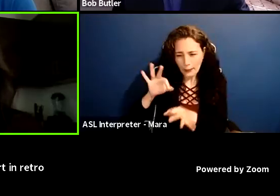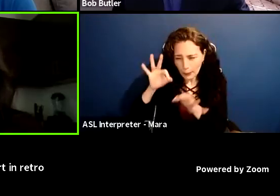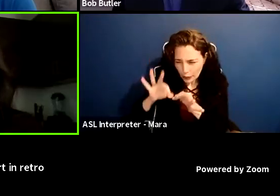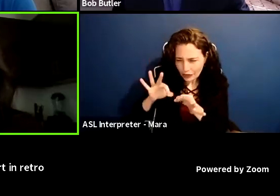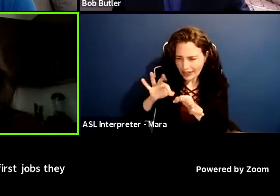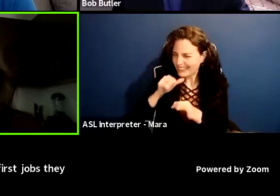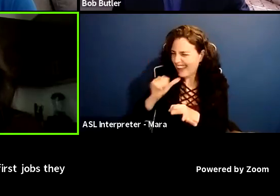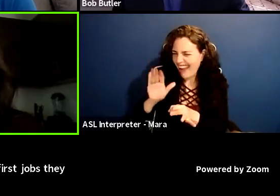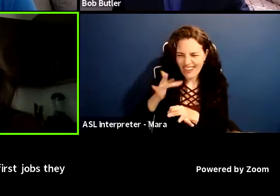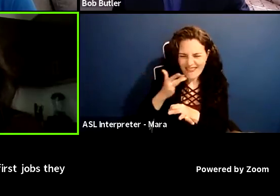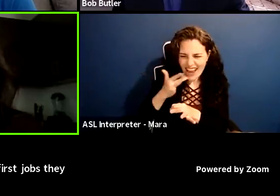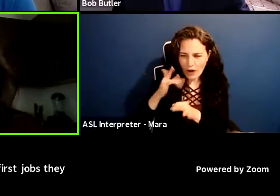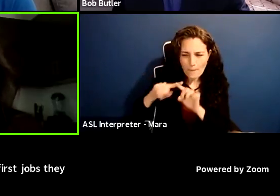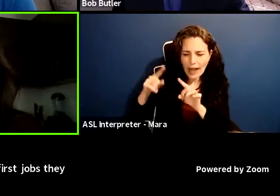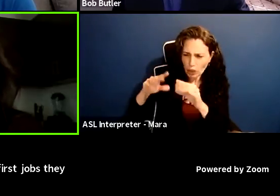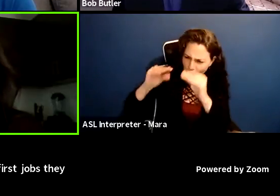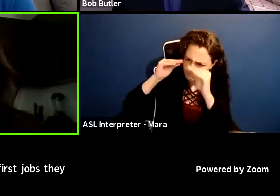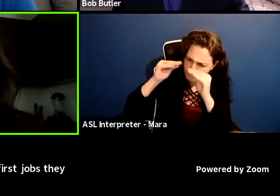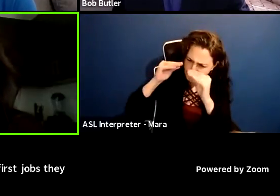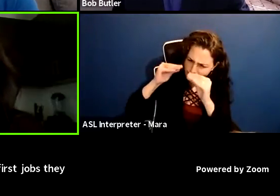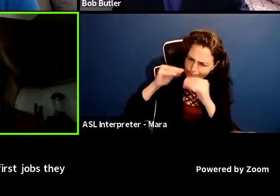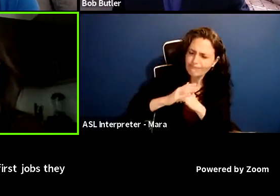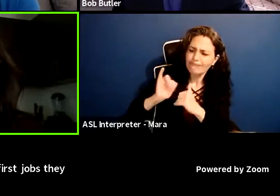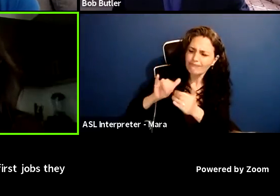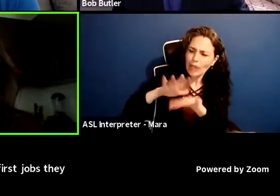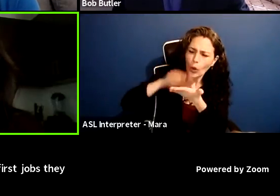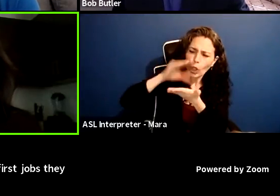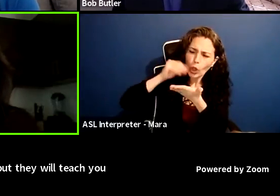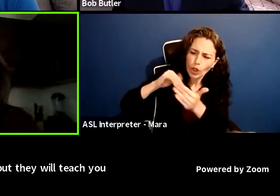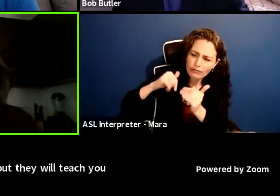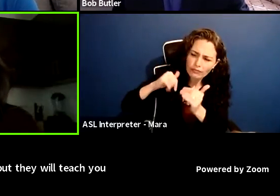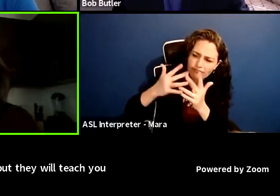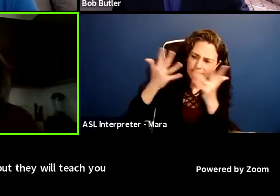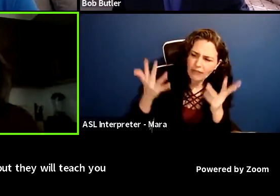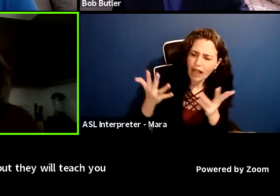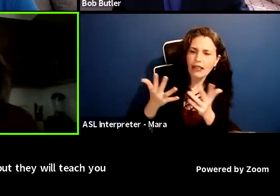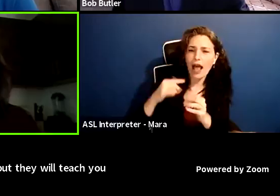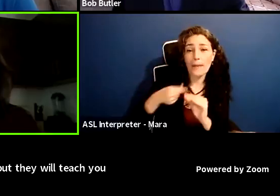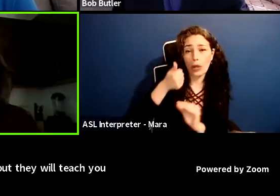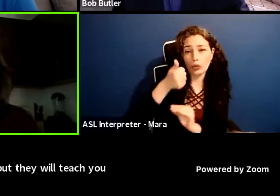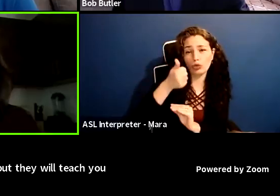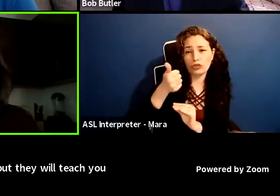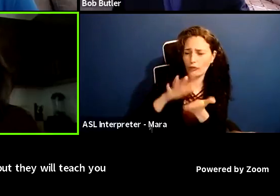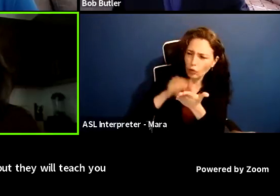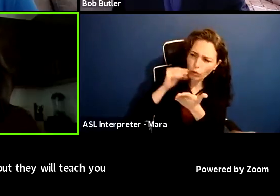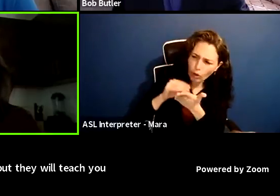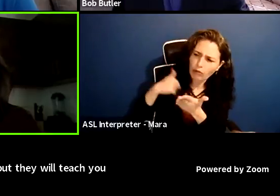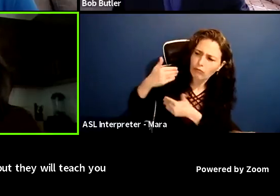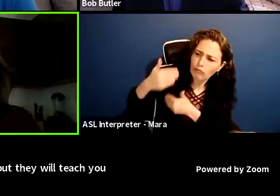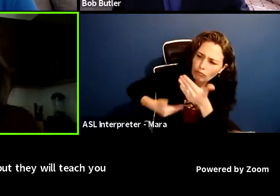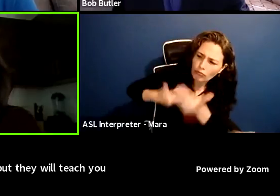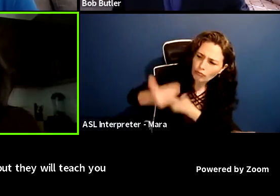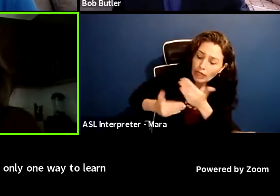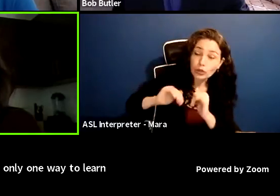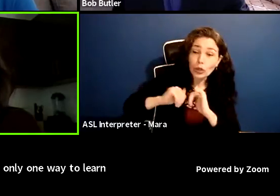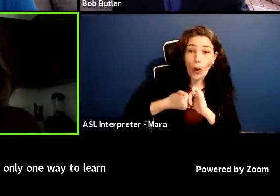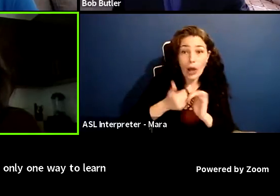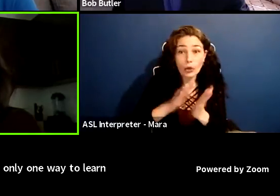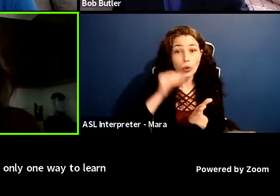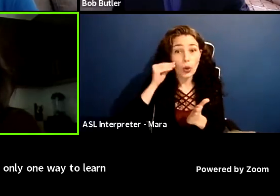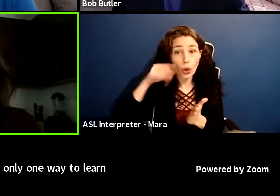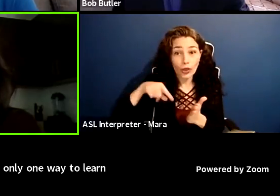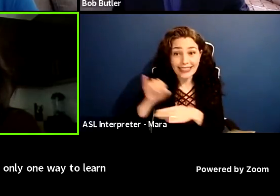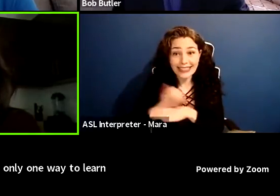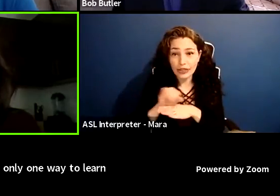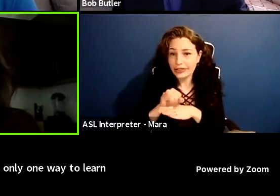teach you a lot, and teach you a lot about yourself. And there's really only, I think, one way to learn in this industry, and it's by doing. So I